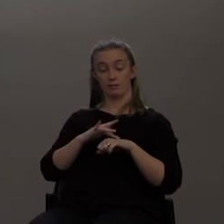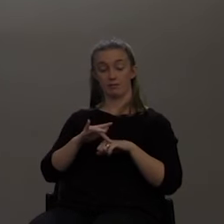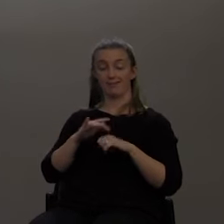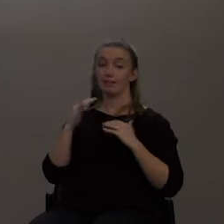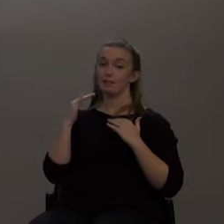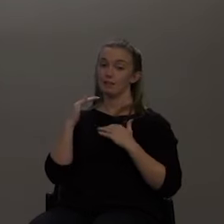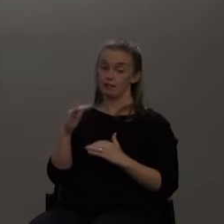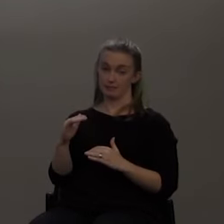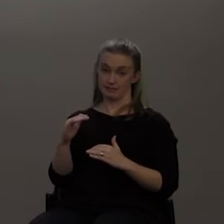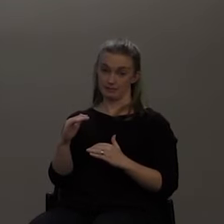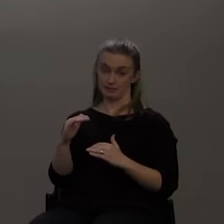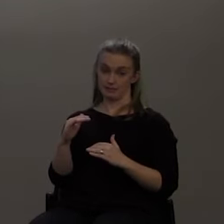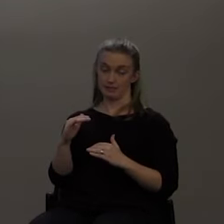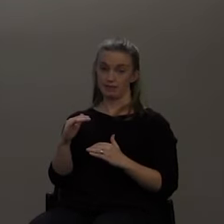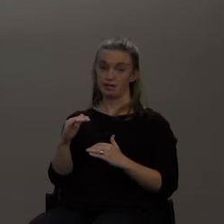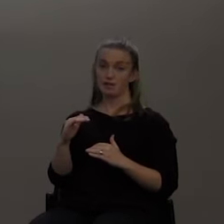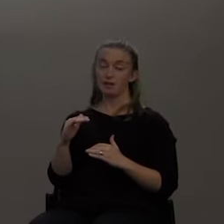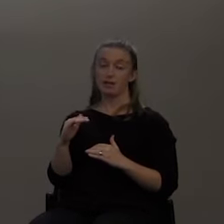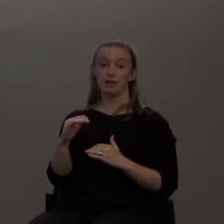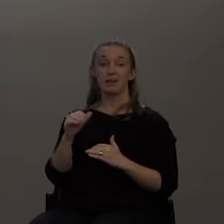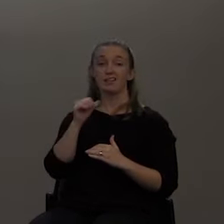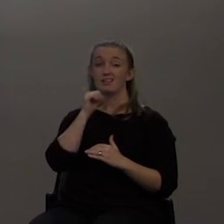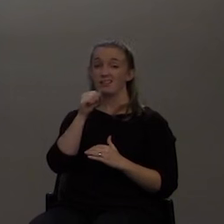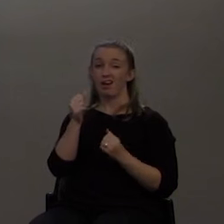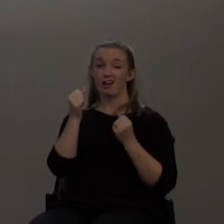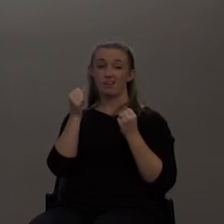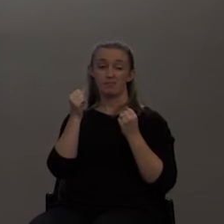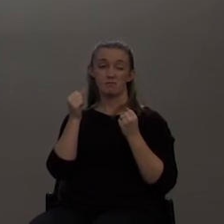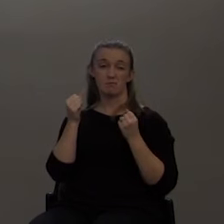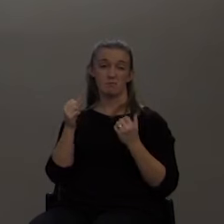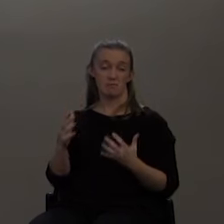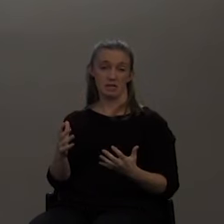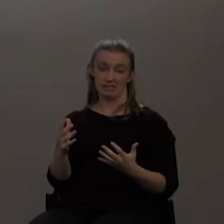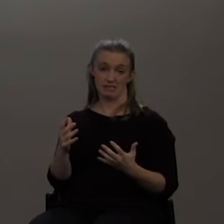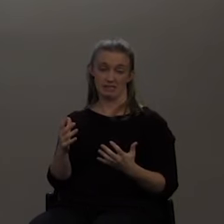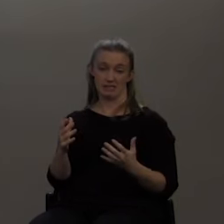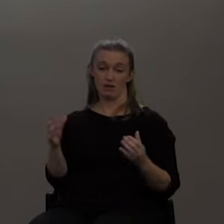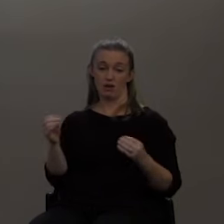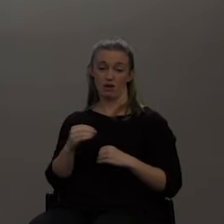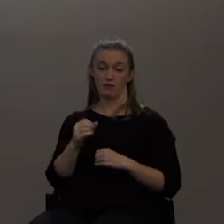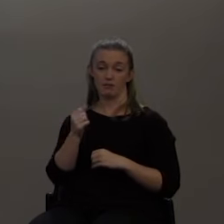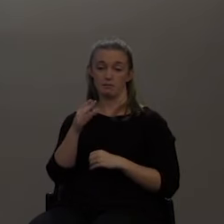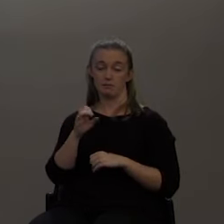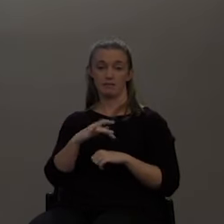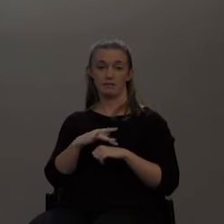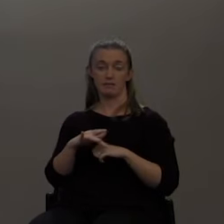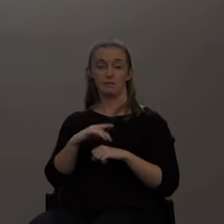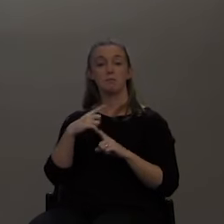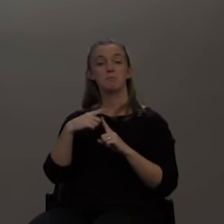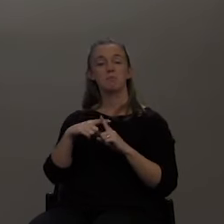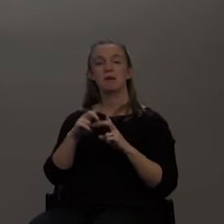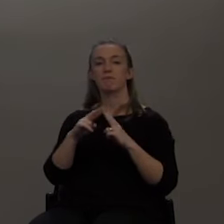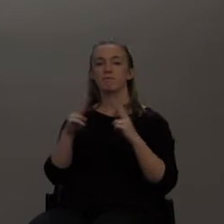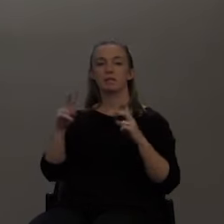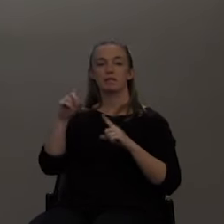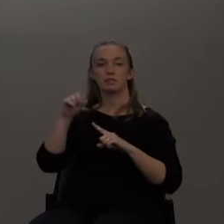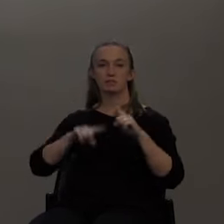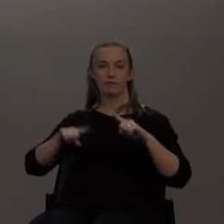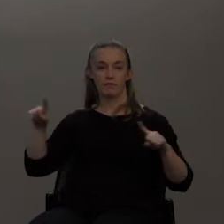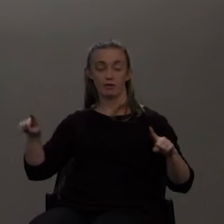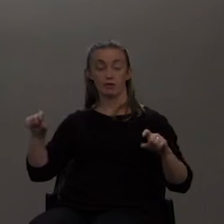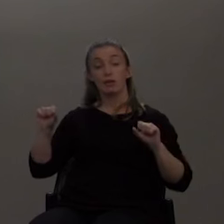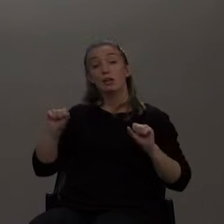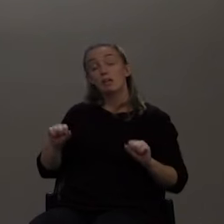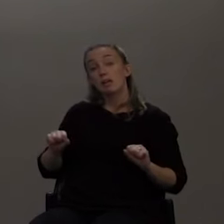limited. There are not a lot of existing limited, and they are very diverse, which can potentially